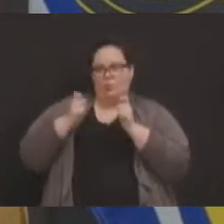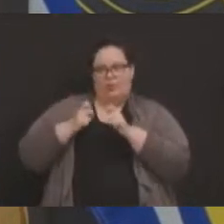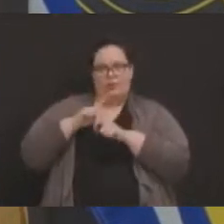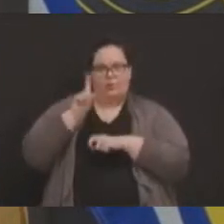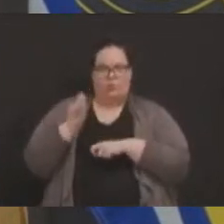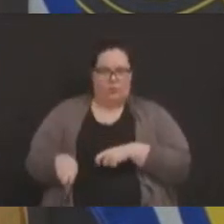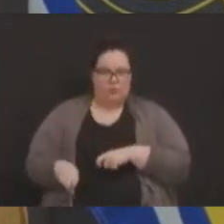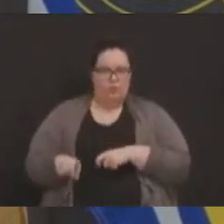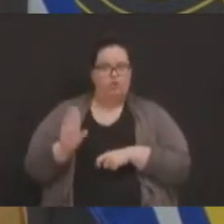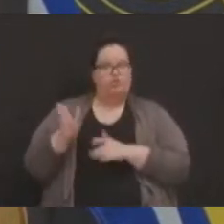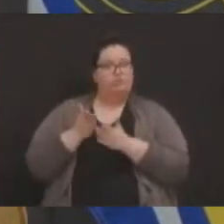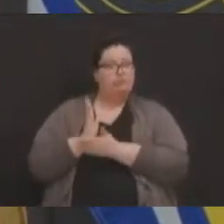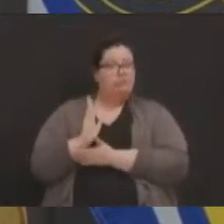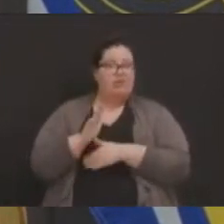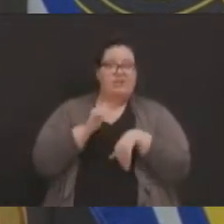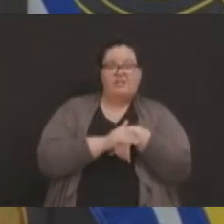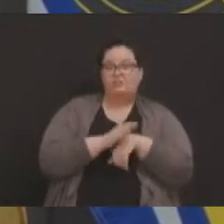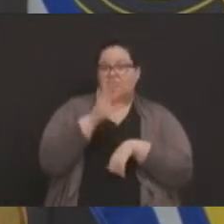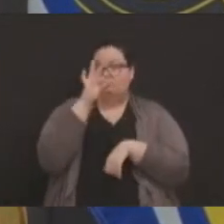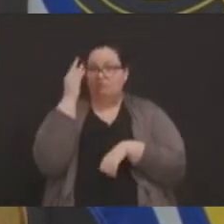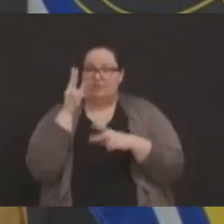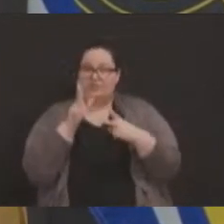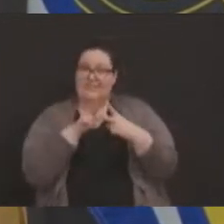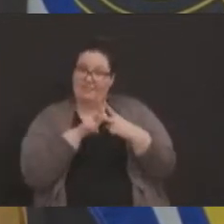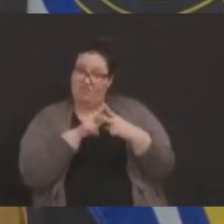are placed on mute.